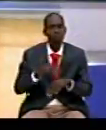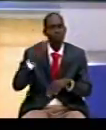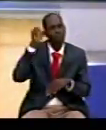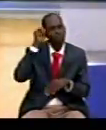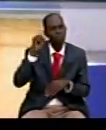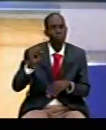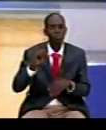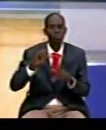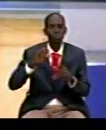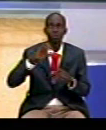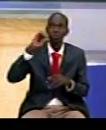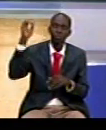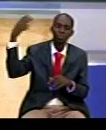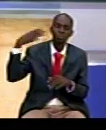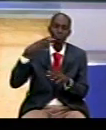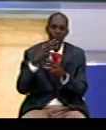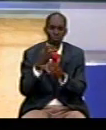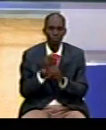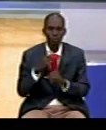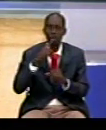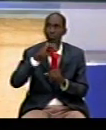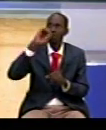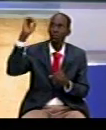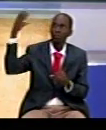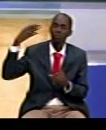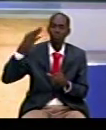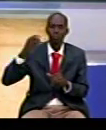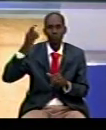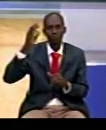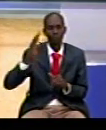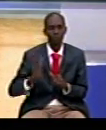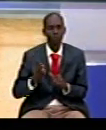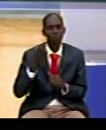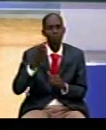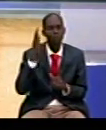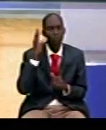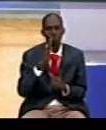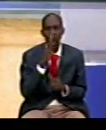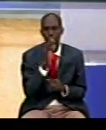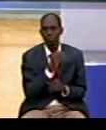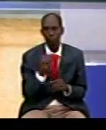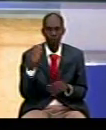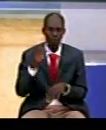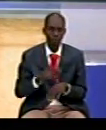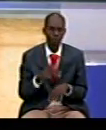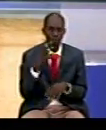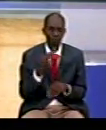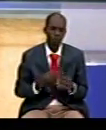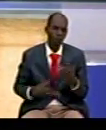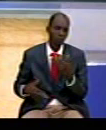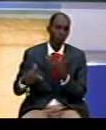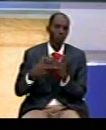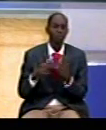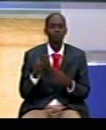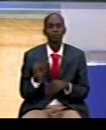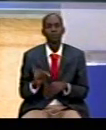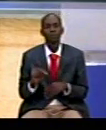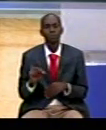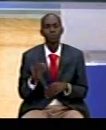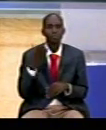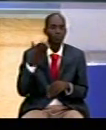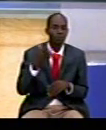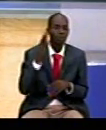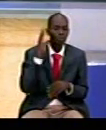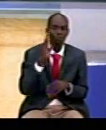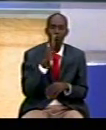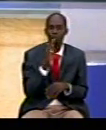grace. Receive the grace of God. There'll be a touch of restoration. There'll